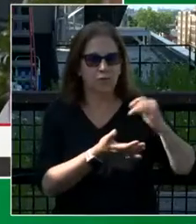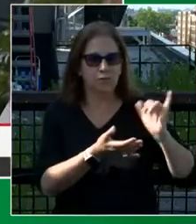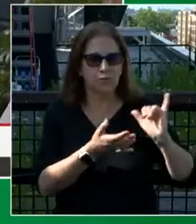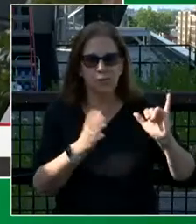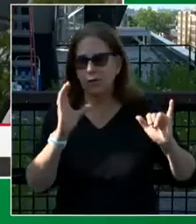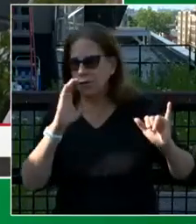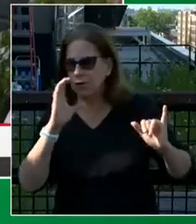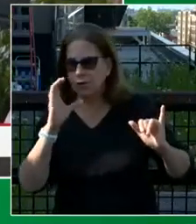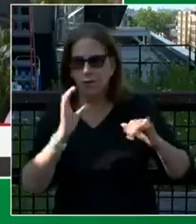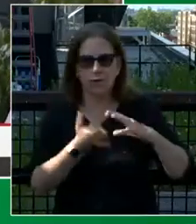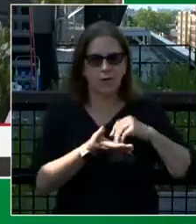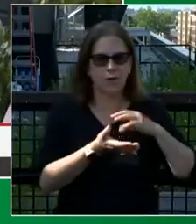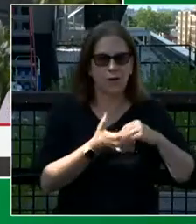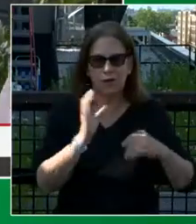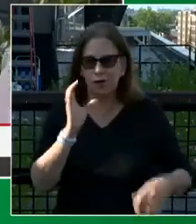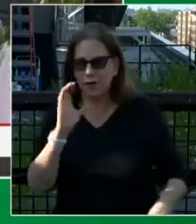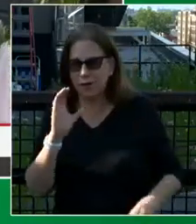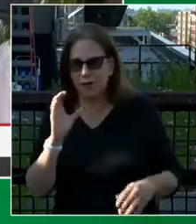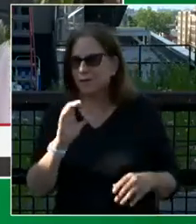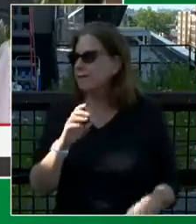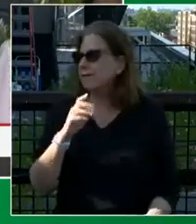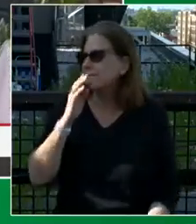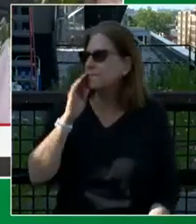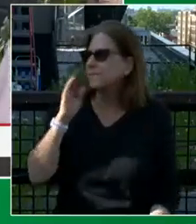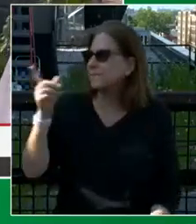I fear your staff's wrath, so I'll let you just go on.